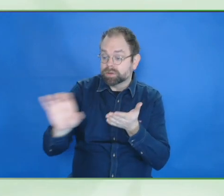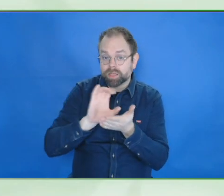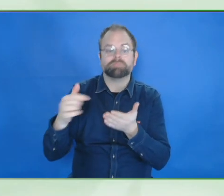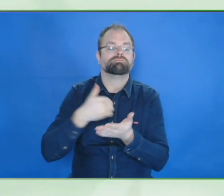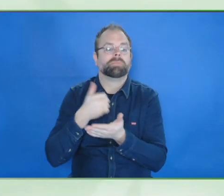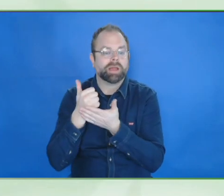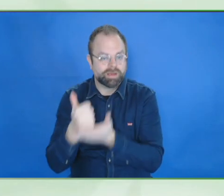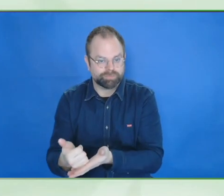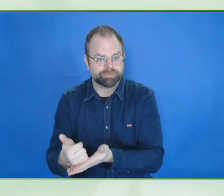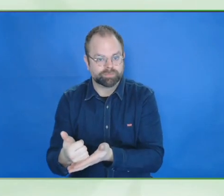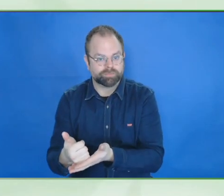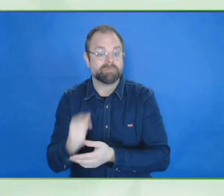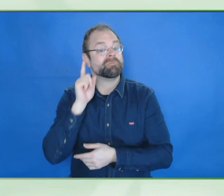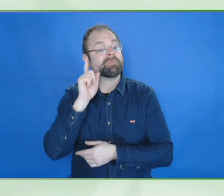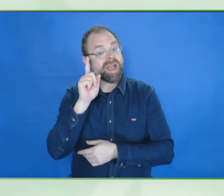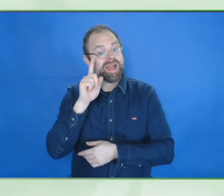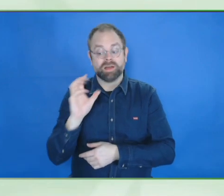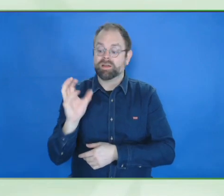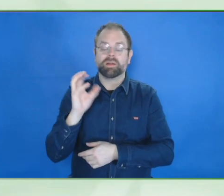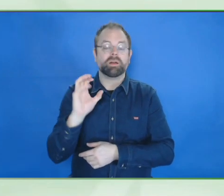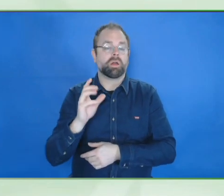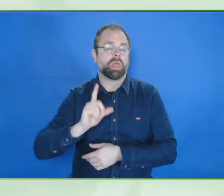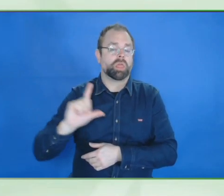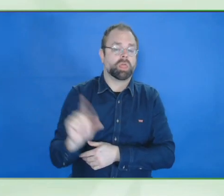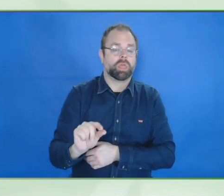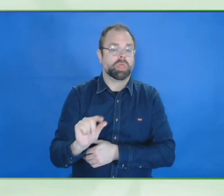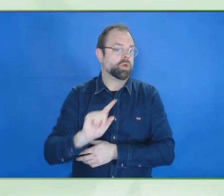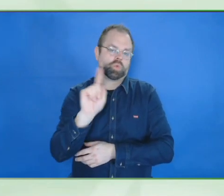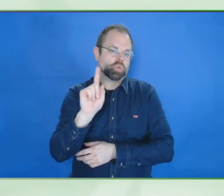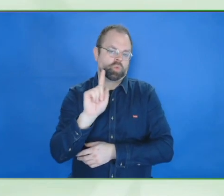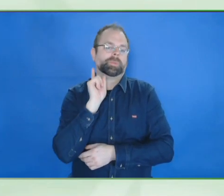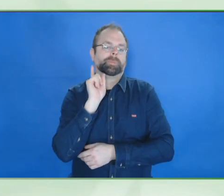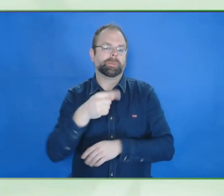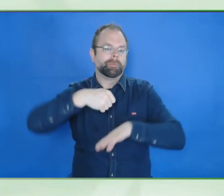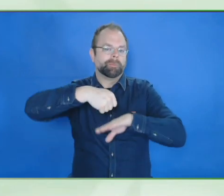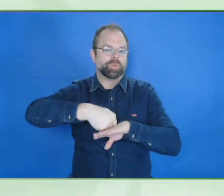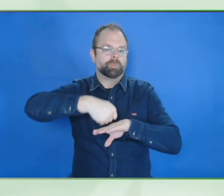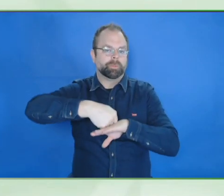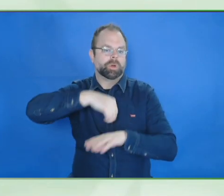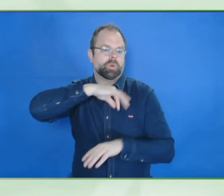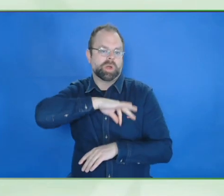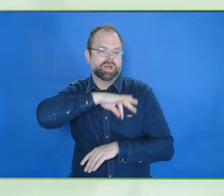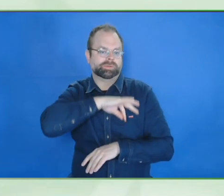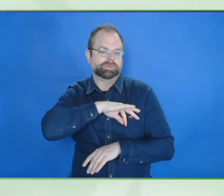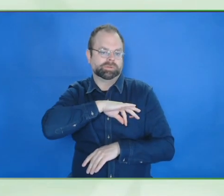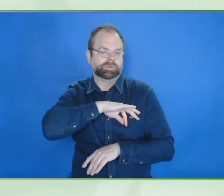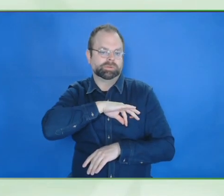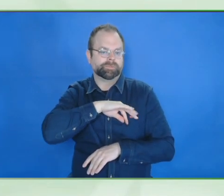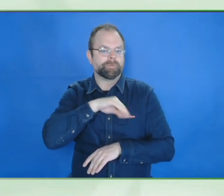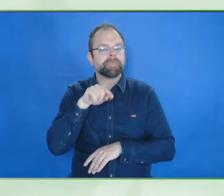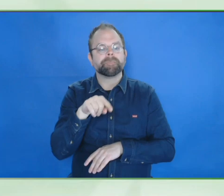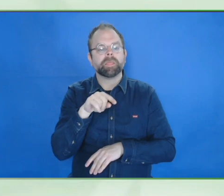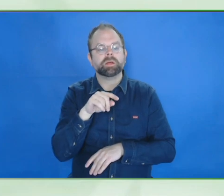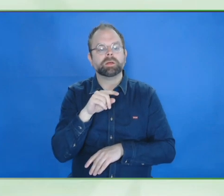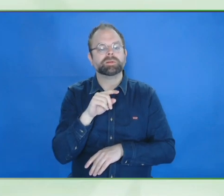It is like Gideon said, 9 out of 10 are failing. Yeah? But if I have one product, yeah,